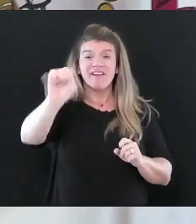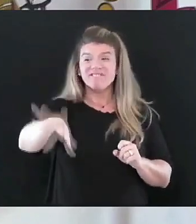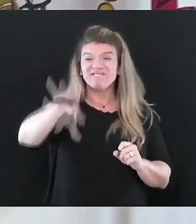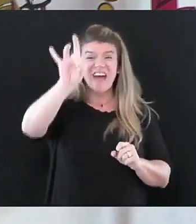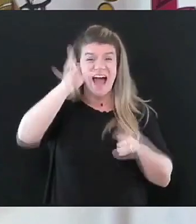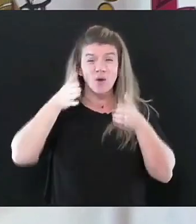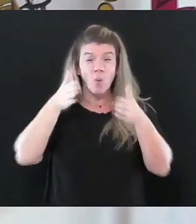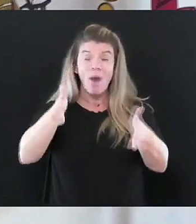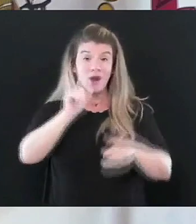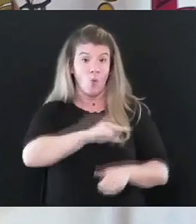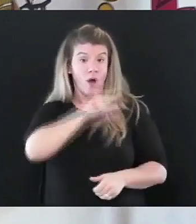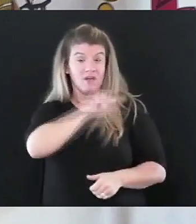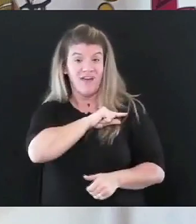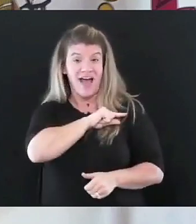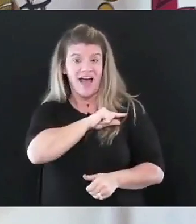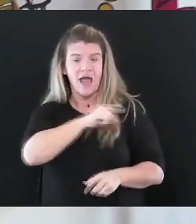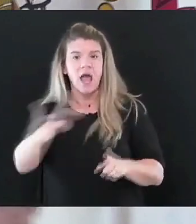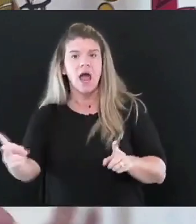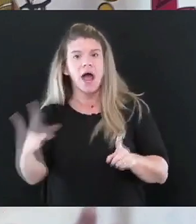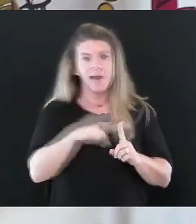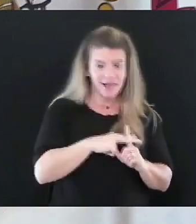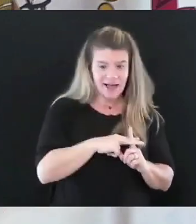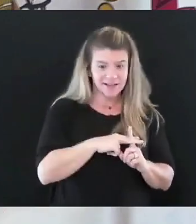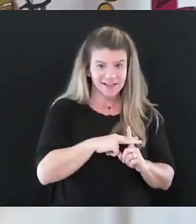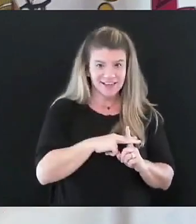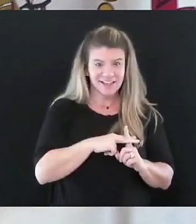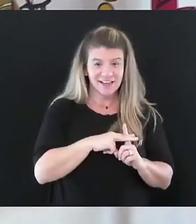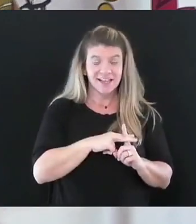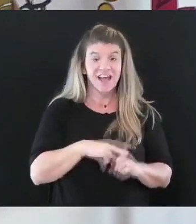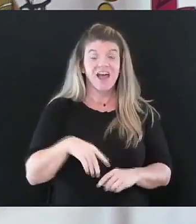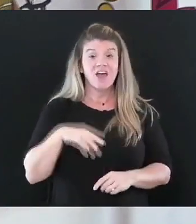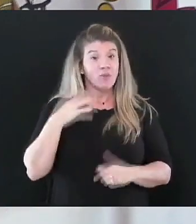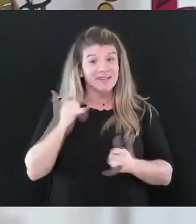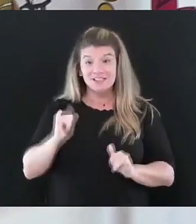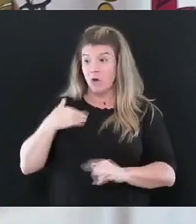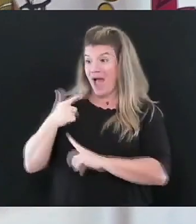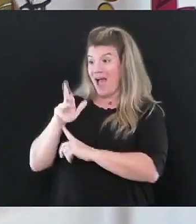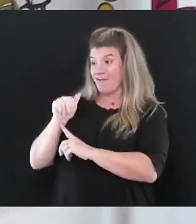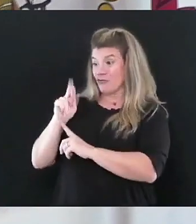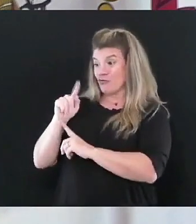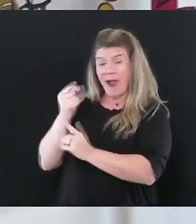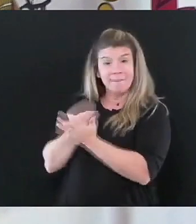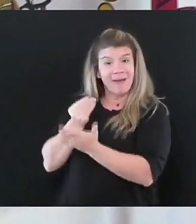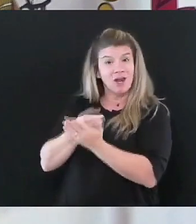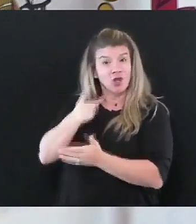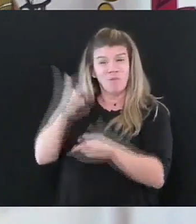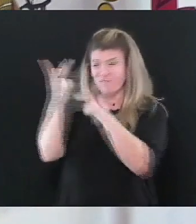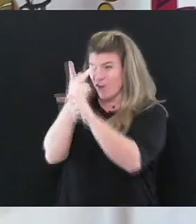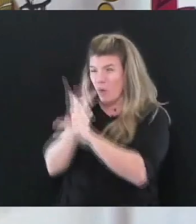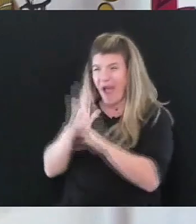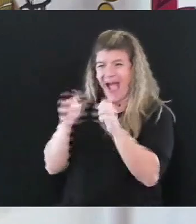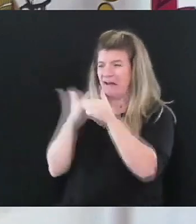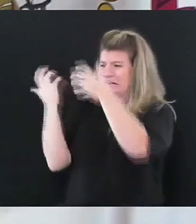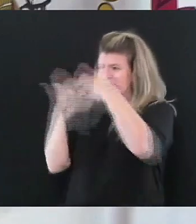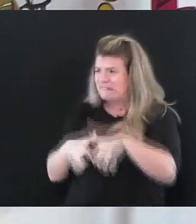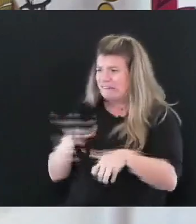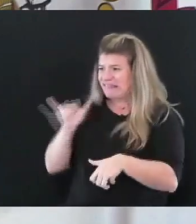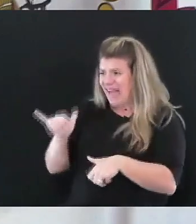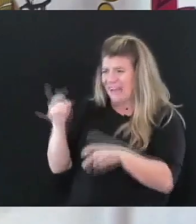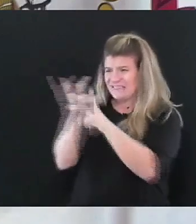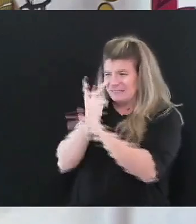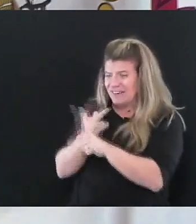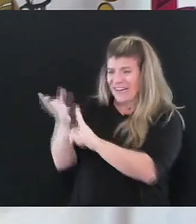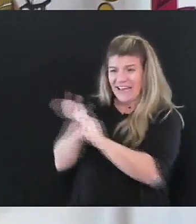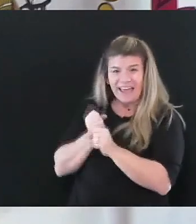to qualify, apply. From the standpoint of the grants, keep working the grants. Keep working the grants.